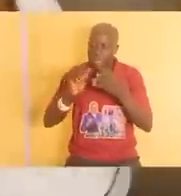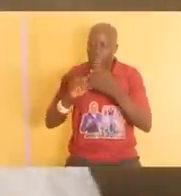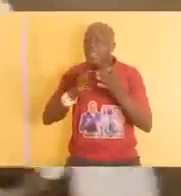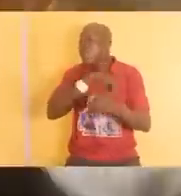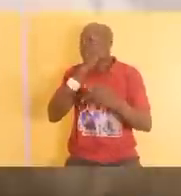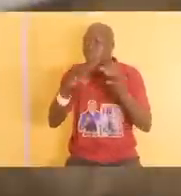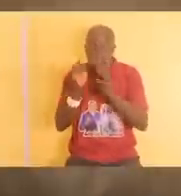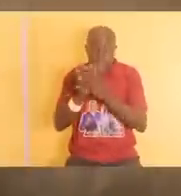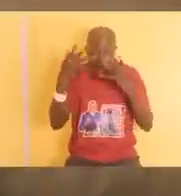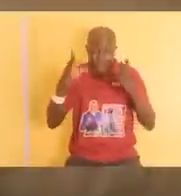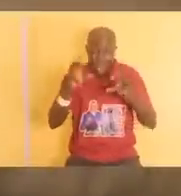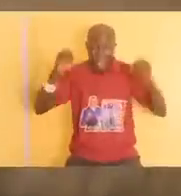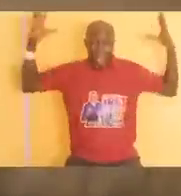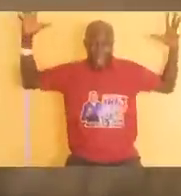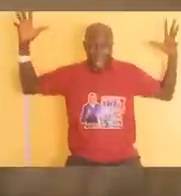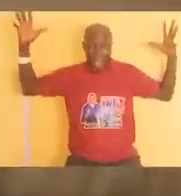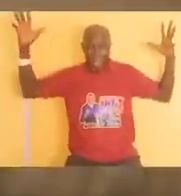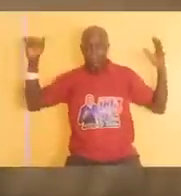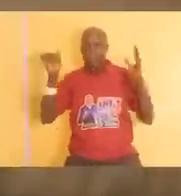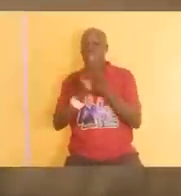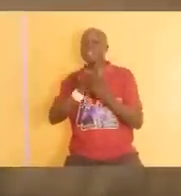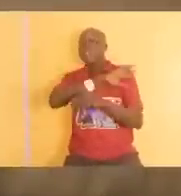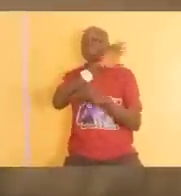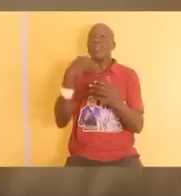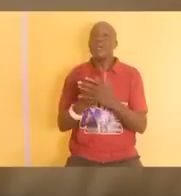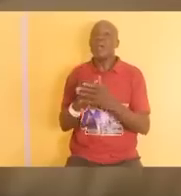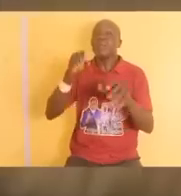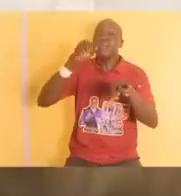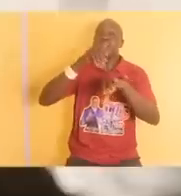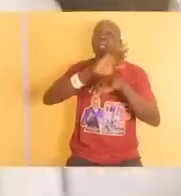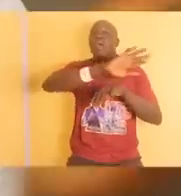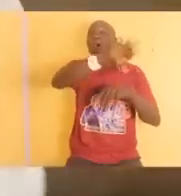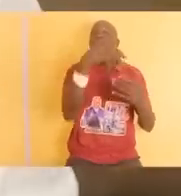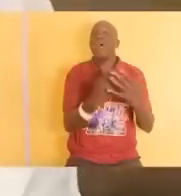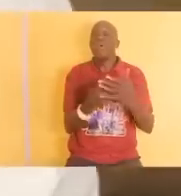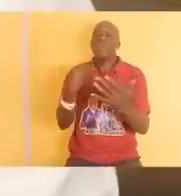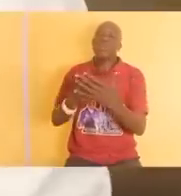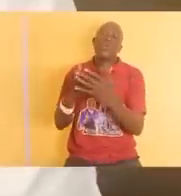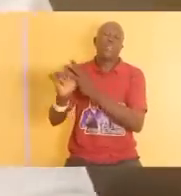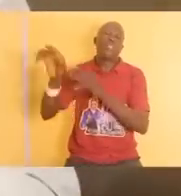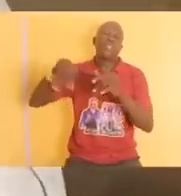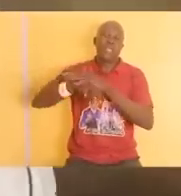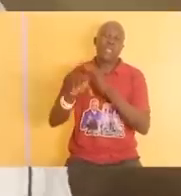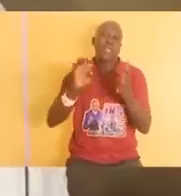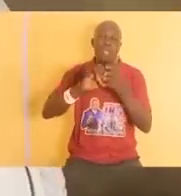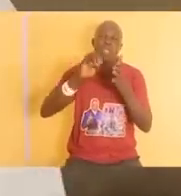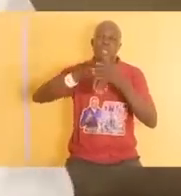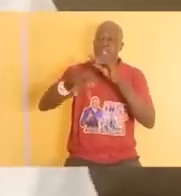100,000 naira to his account. They said that. Yeah. Phone team. Phone said 1,000.